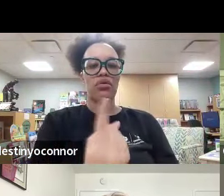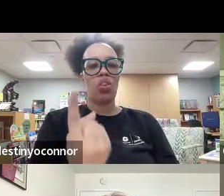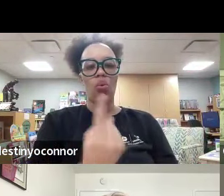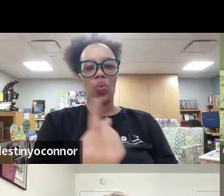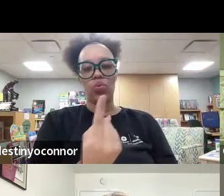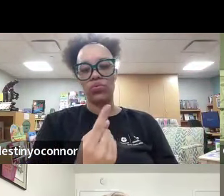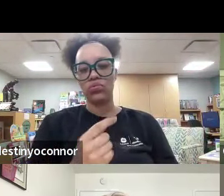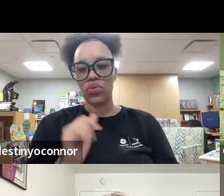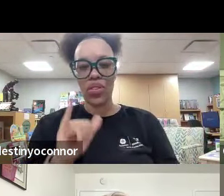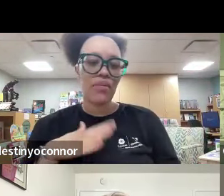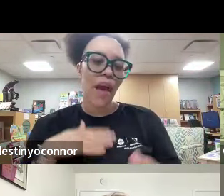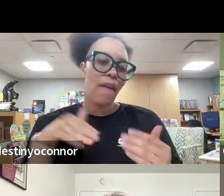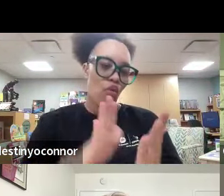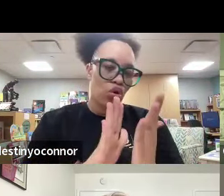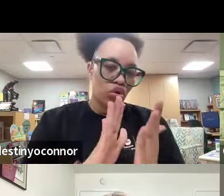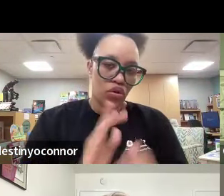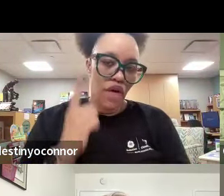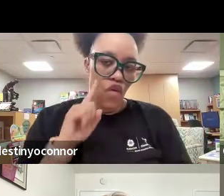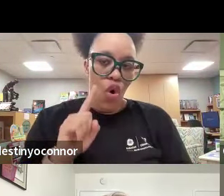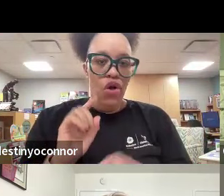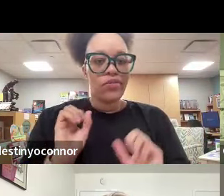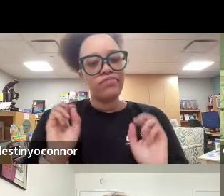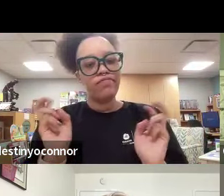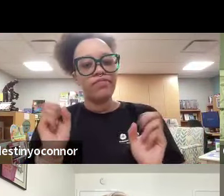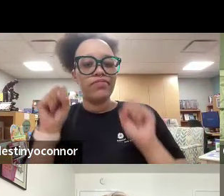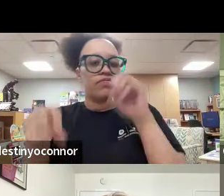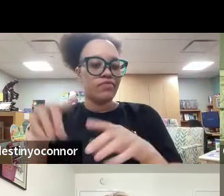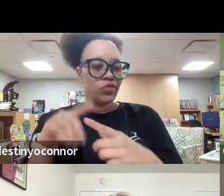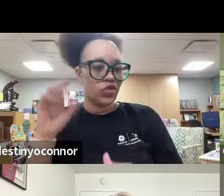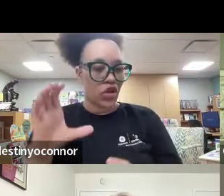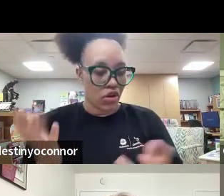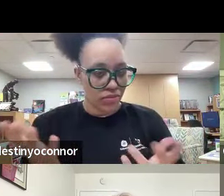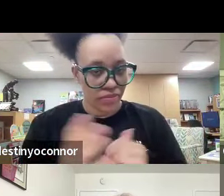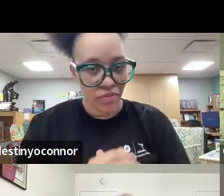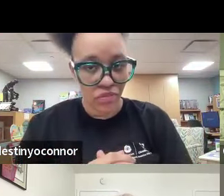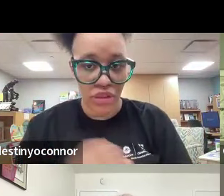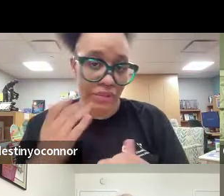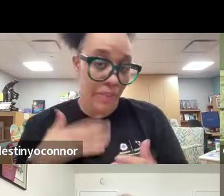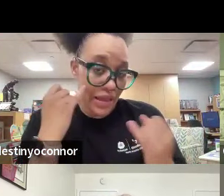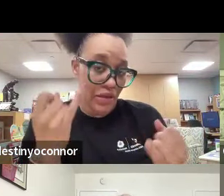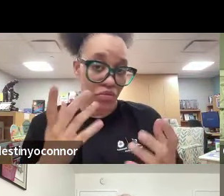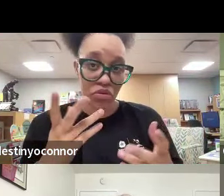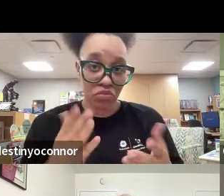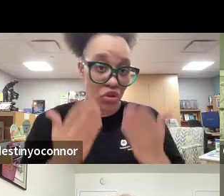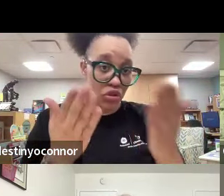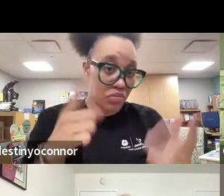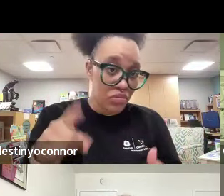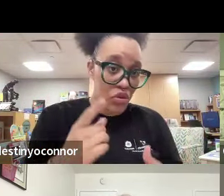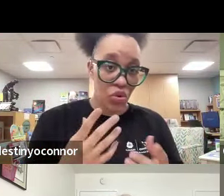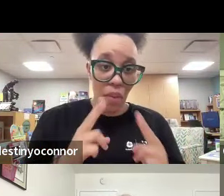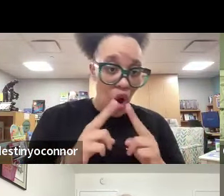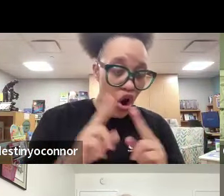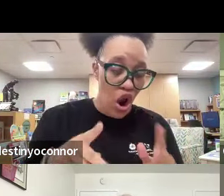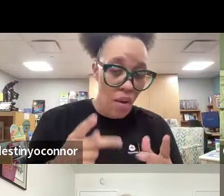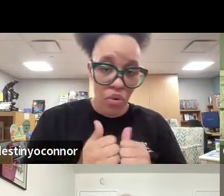sort of brainstorm and then we add it to the document. And then we're not working on it alone. And that's my suggestion on the best way to